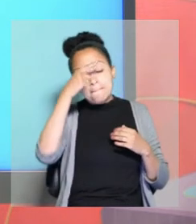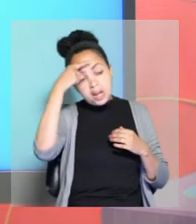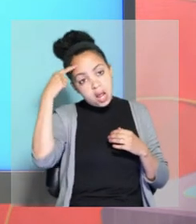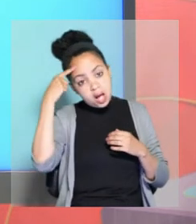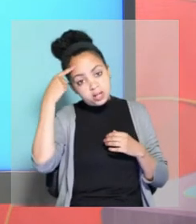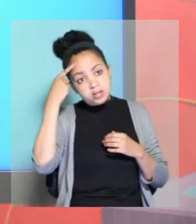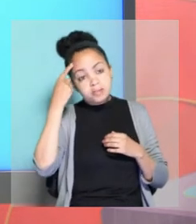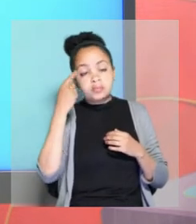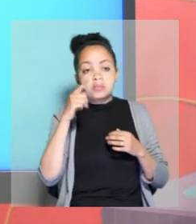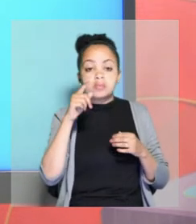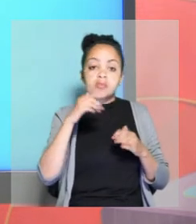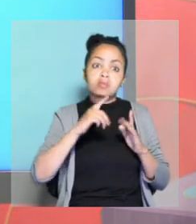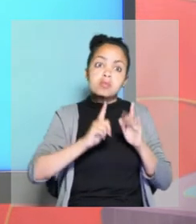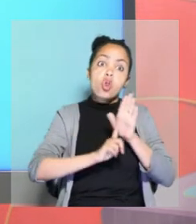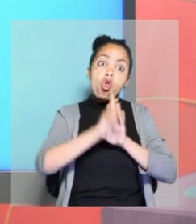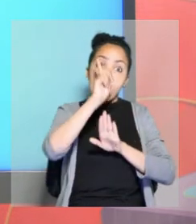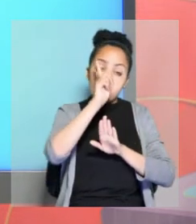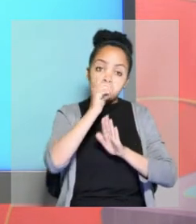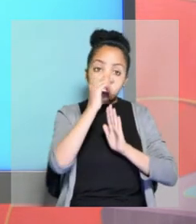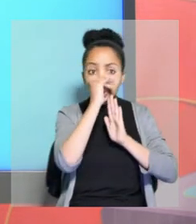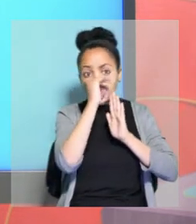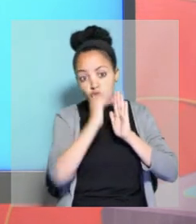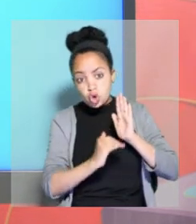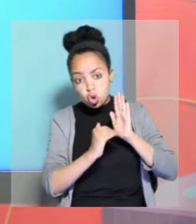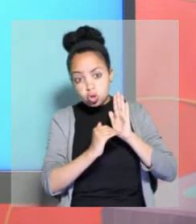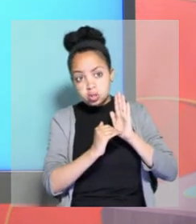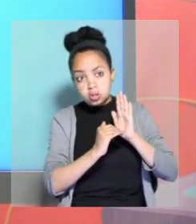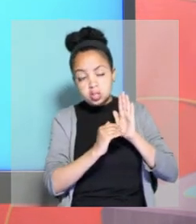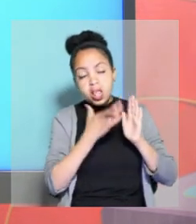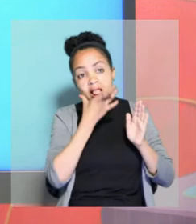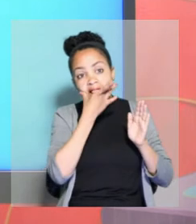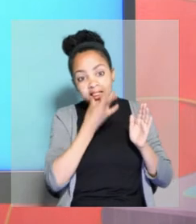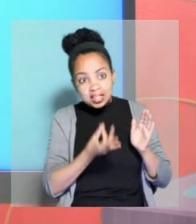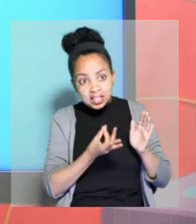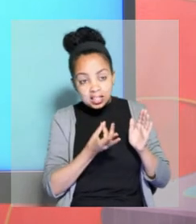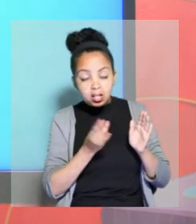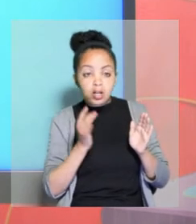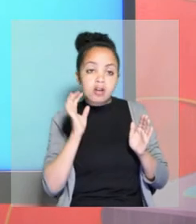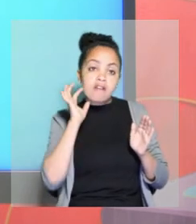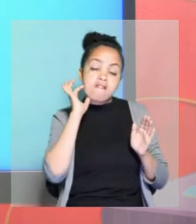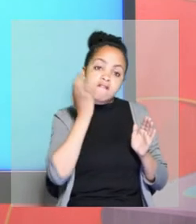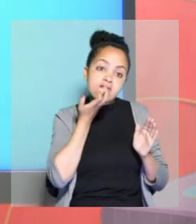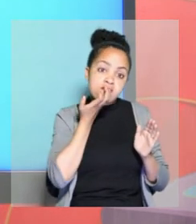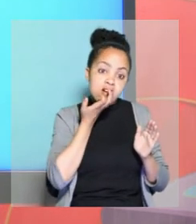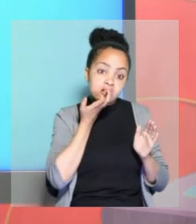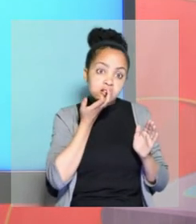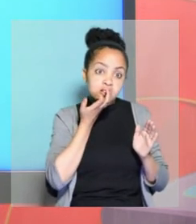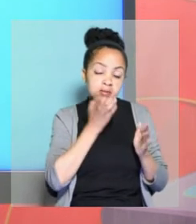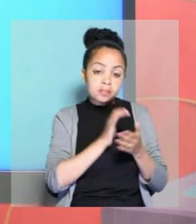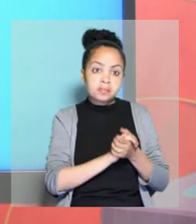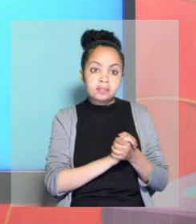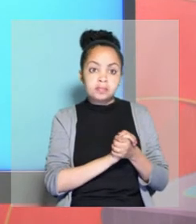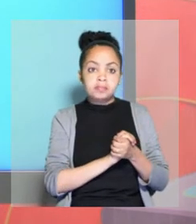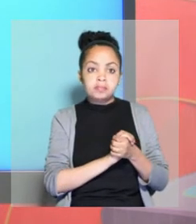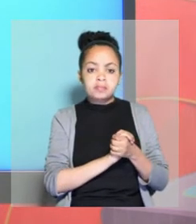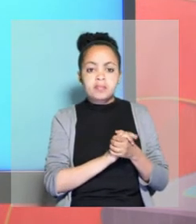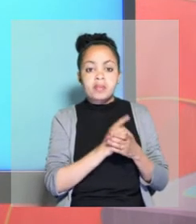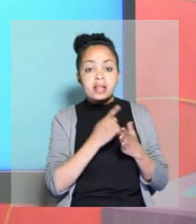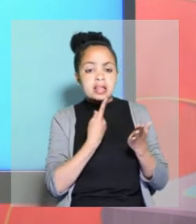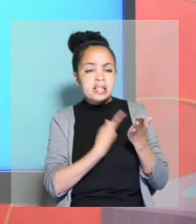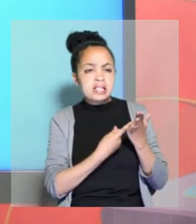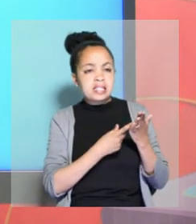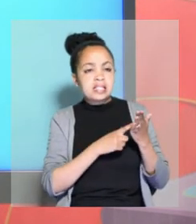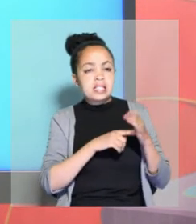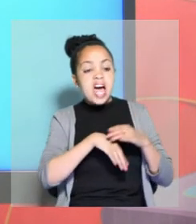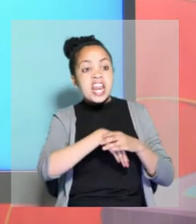black, we can say long, we can say short, we can say thin, we can say fat again. This is